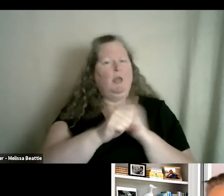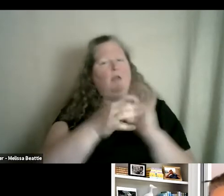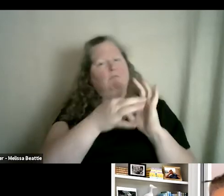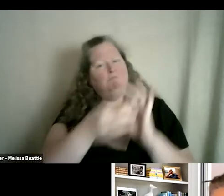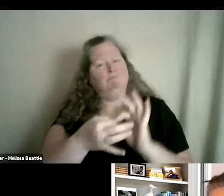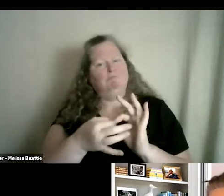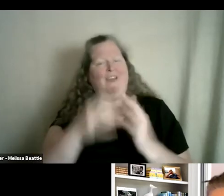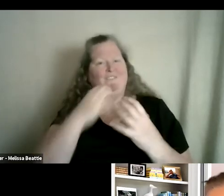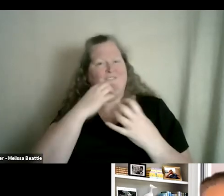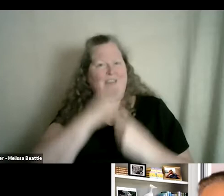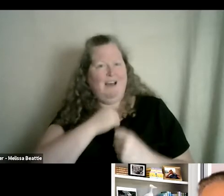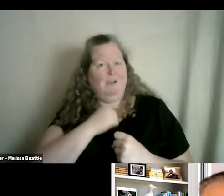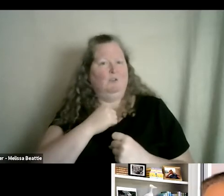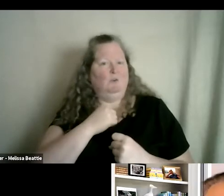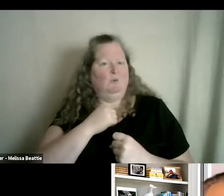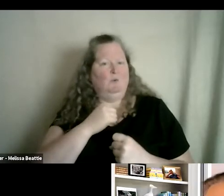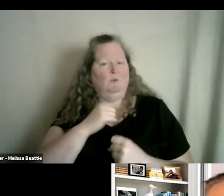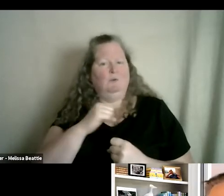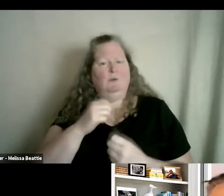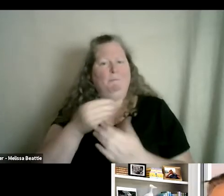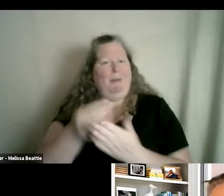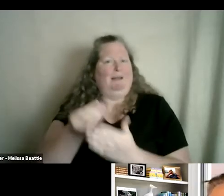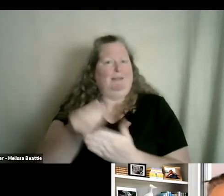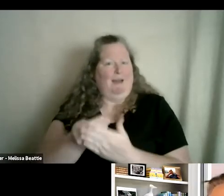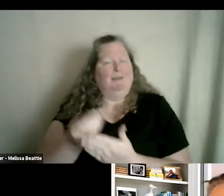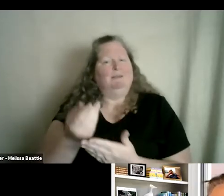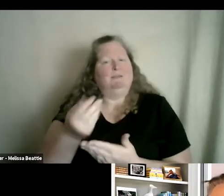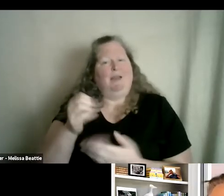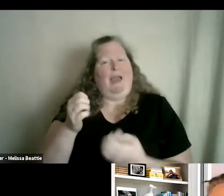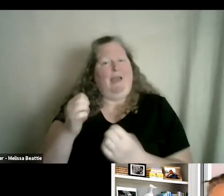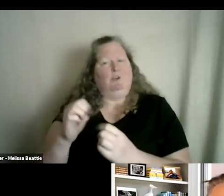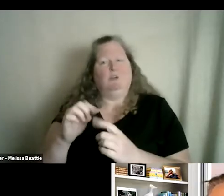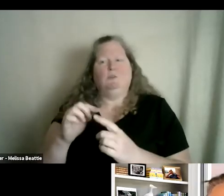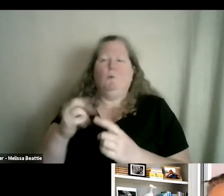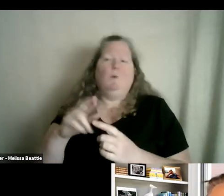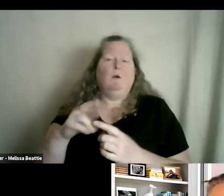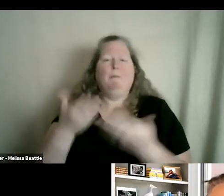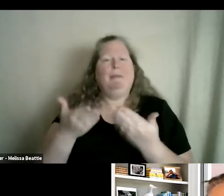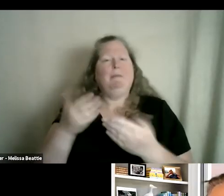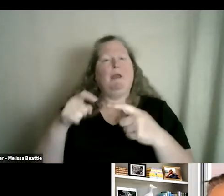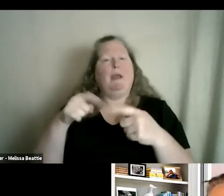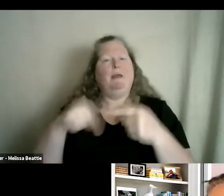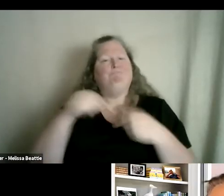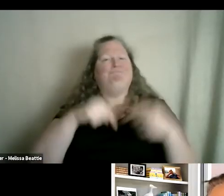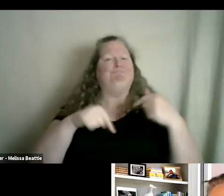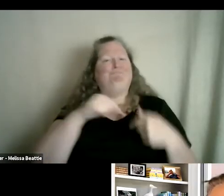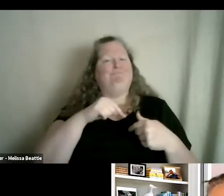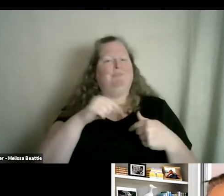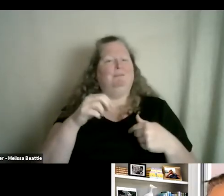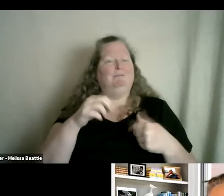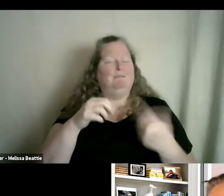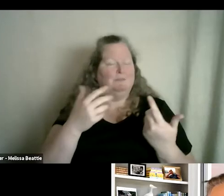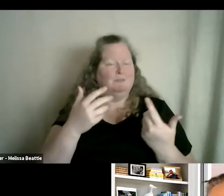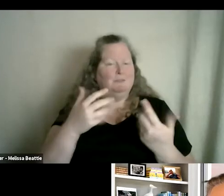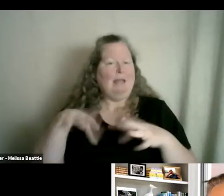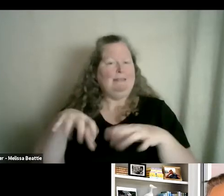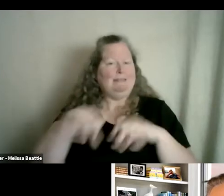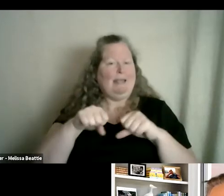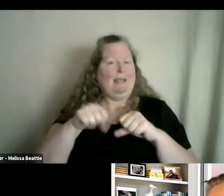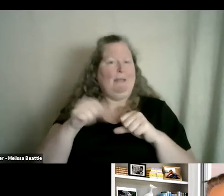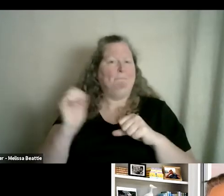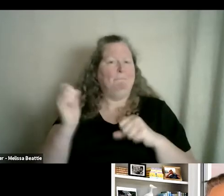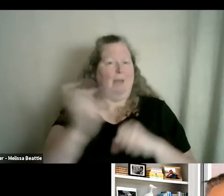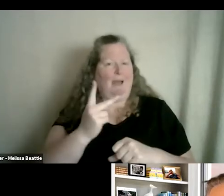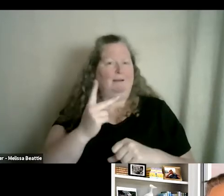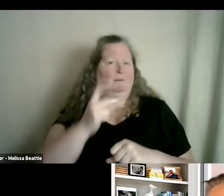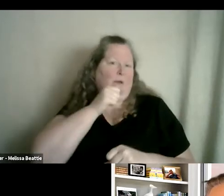it's and maybe taking it back. I'm curious though, what questions the students might have in that space